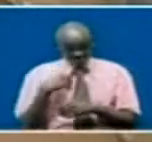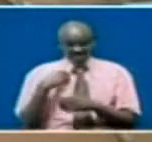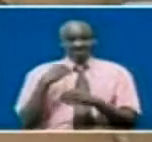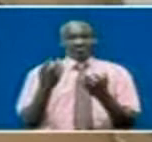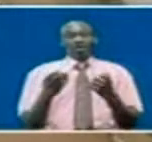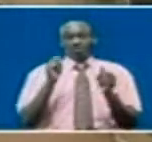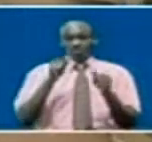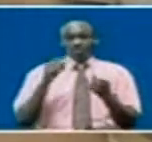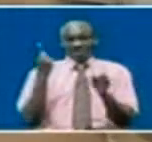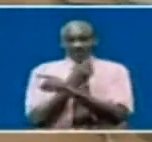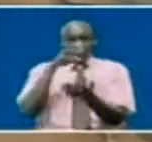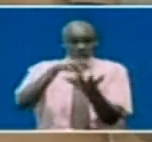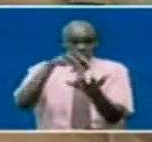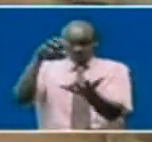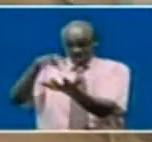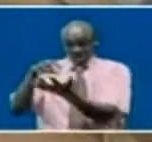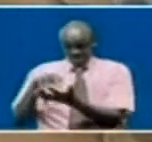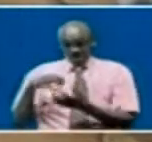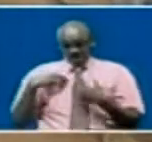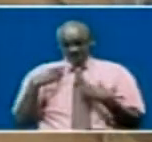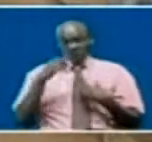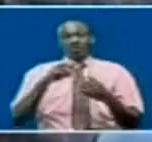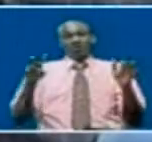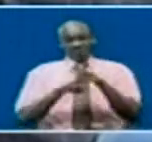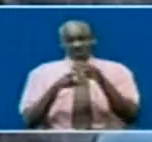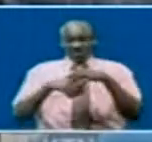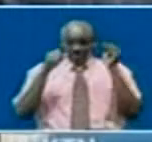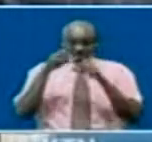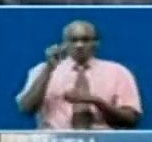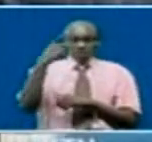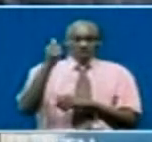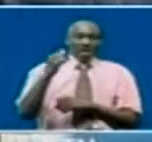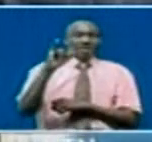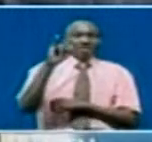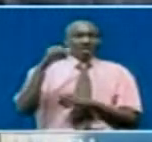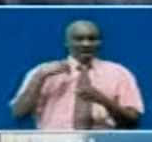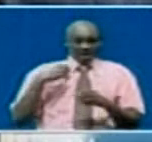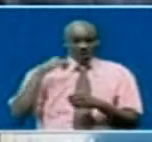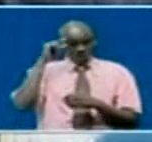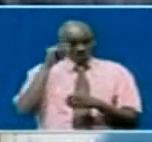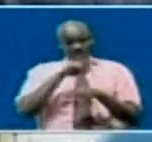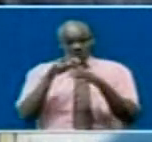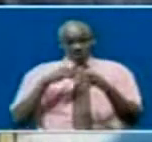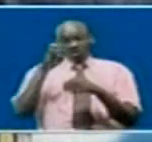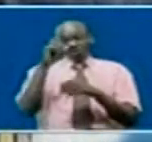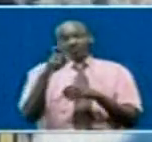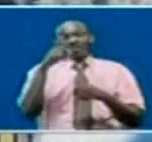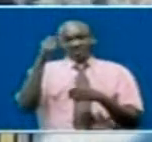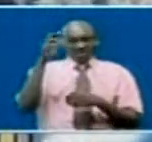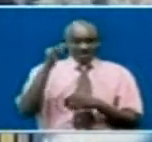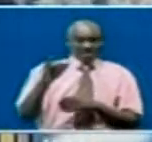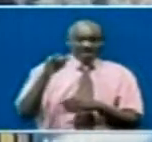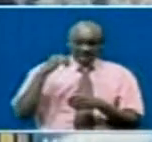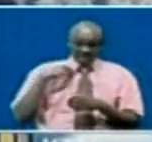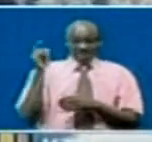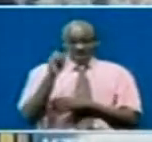fill vacant positions occasioned by the expulsion of Vice Chairman Sammy Shollei, Coast National Executive Member Hussein Terry, and Nairobi Branch